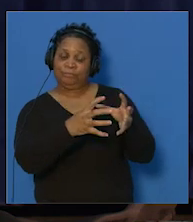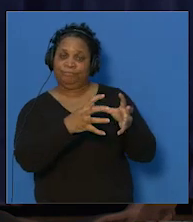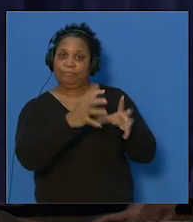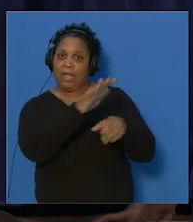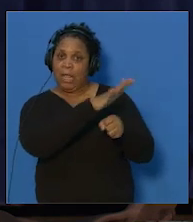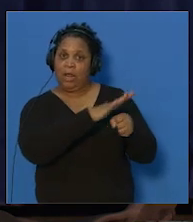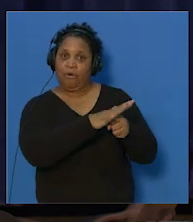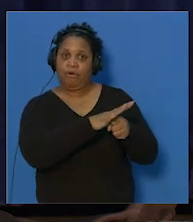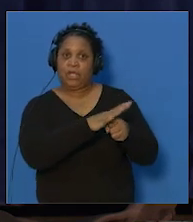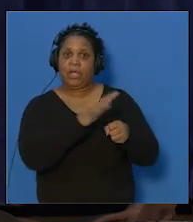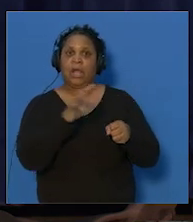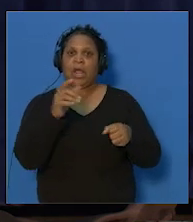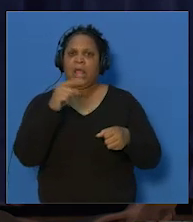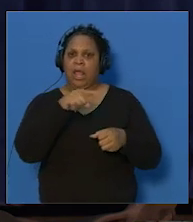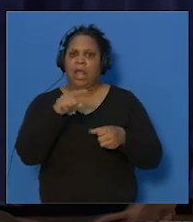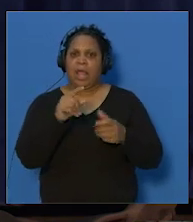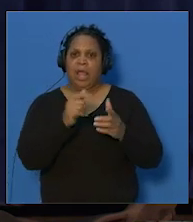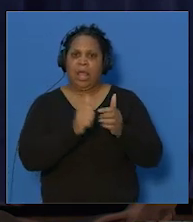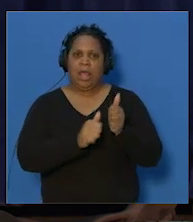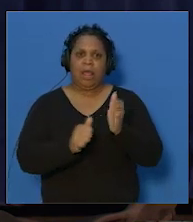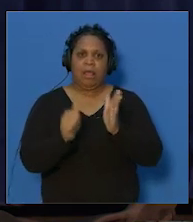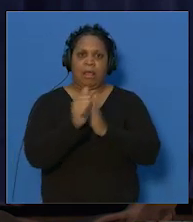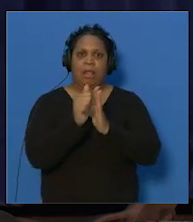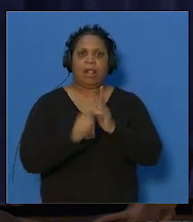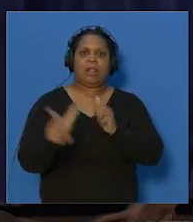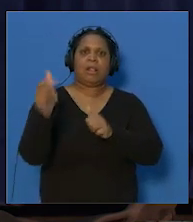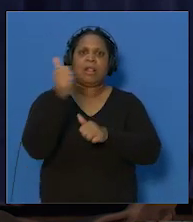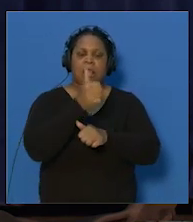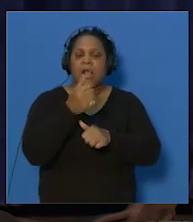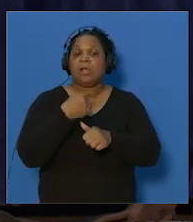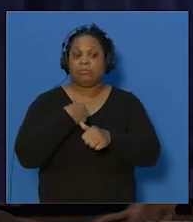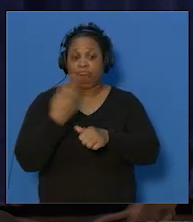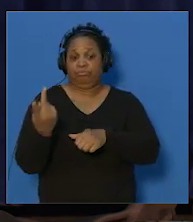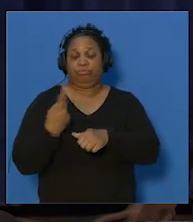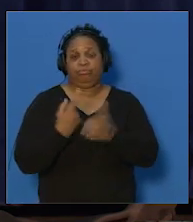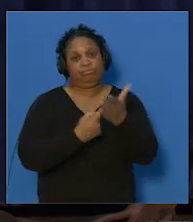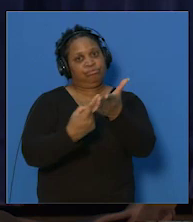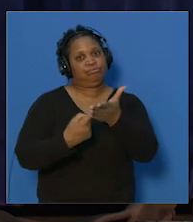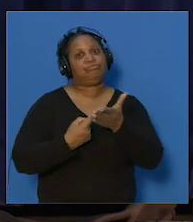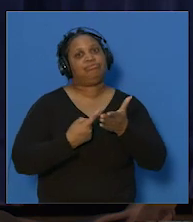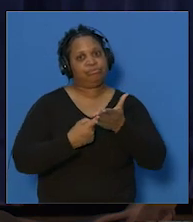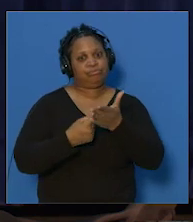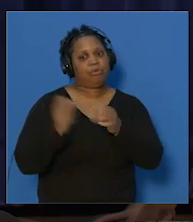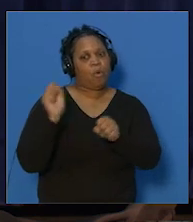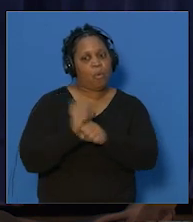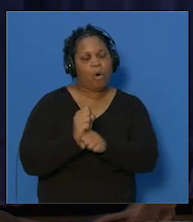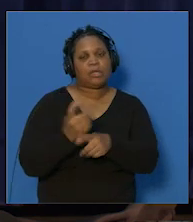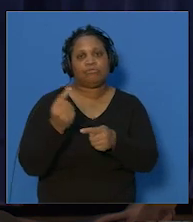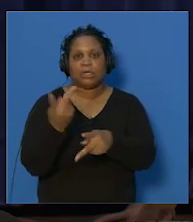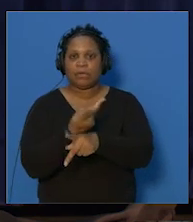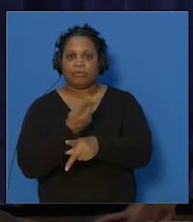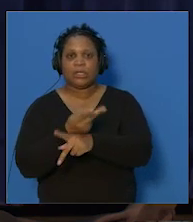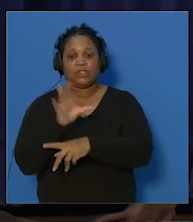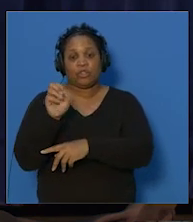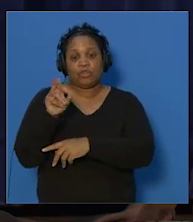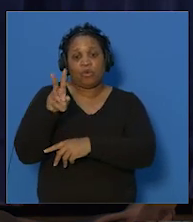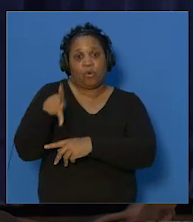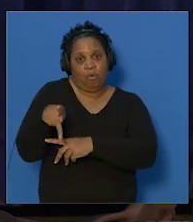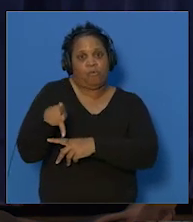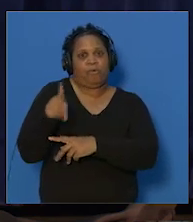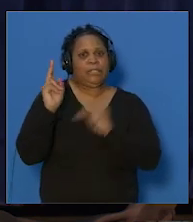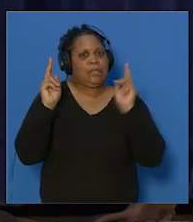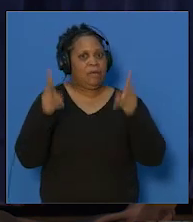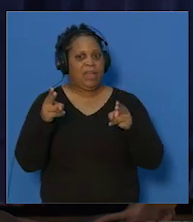and she and I have been speaking about this and working towards this. So that you know, the Corporation of Hamilton has led a body of